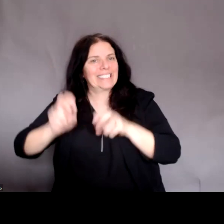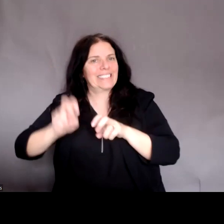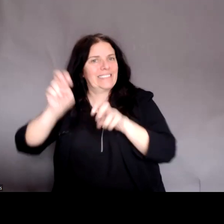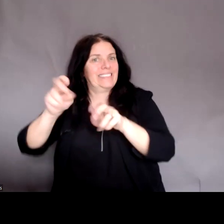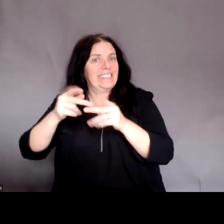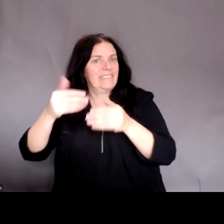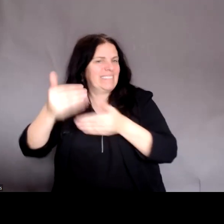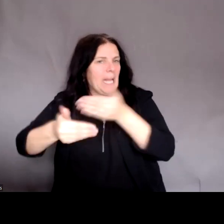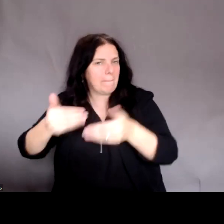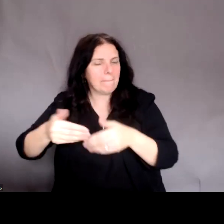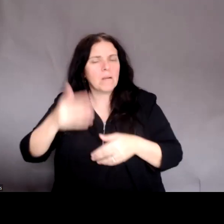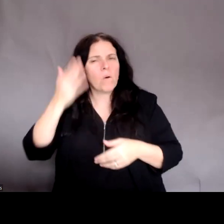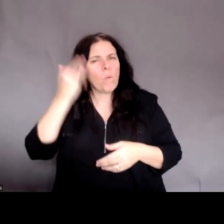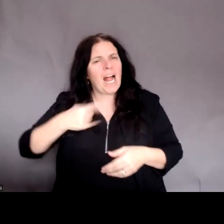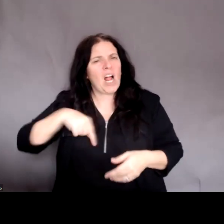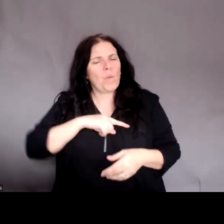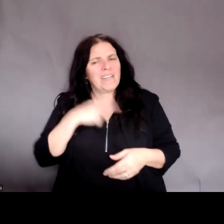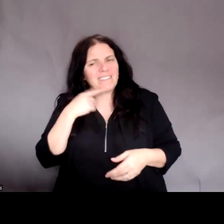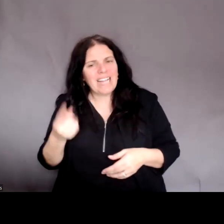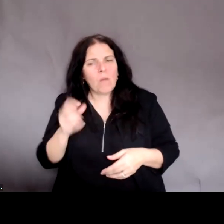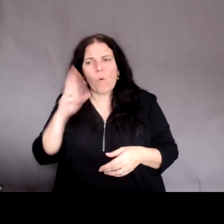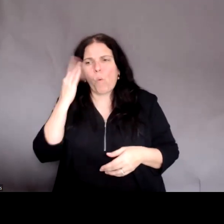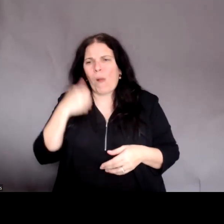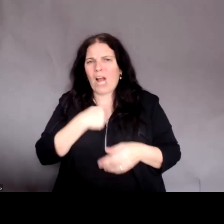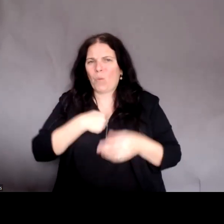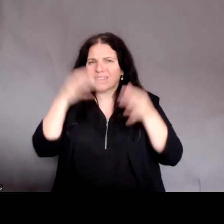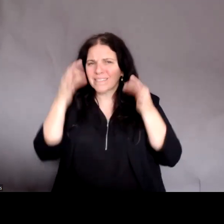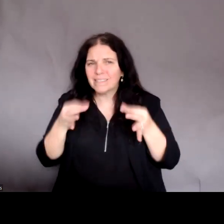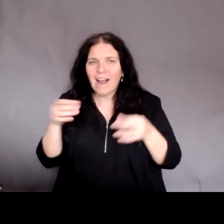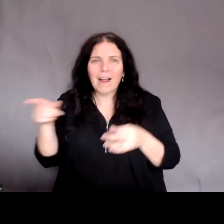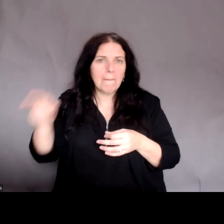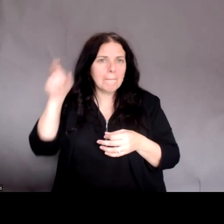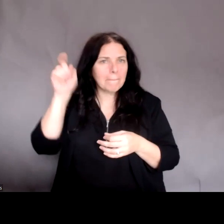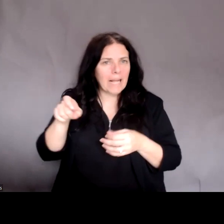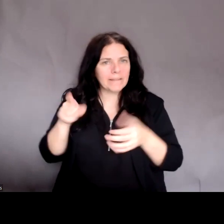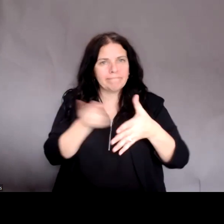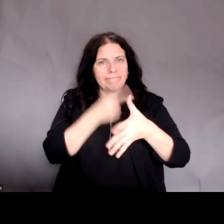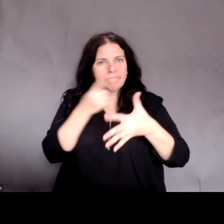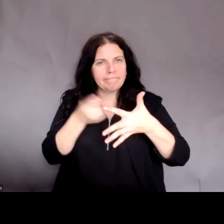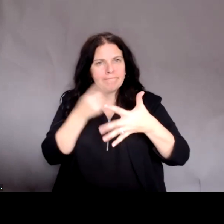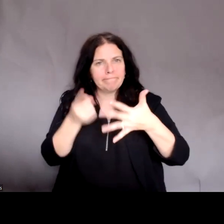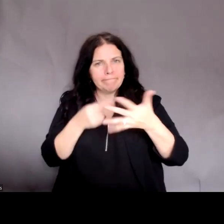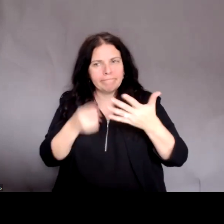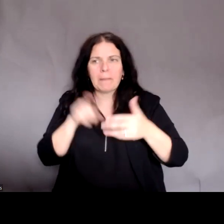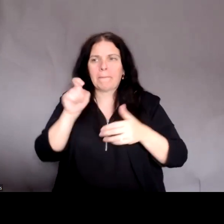we telling them or prescribing to them that they have to do it in more than 10